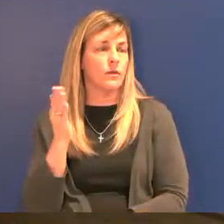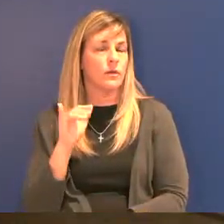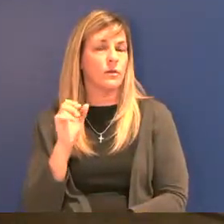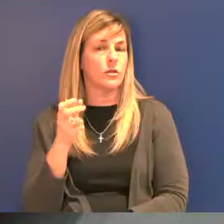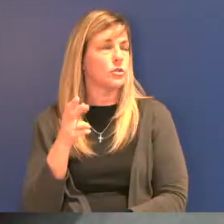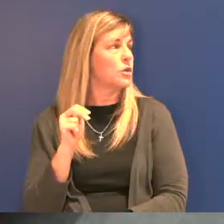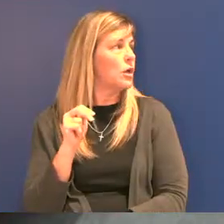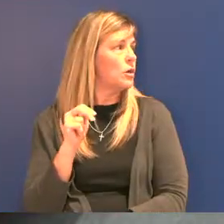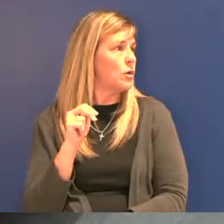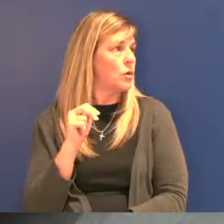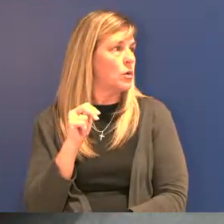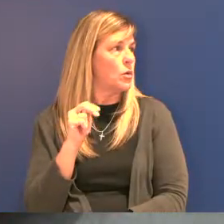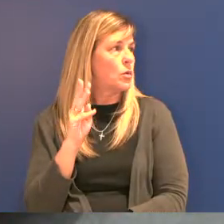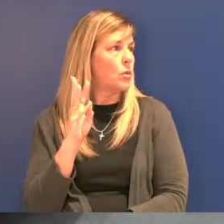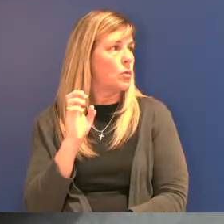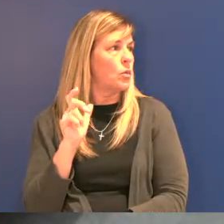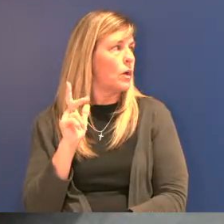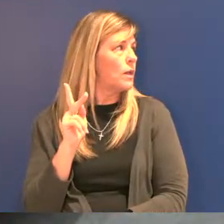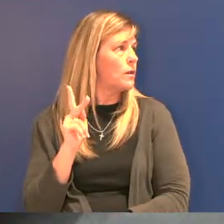Llewellyn.